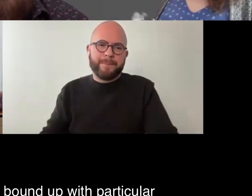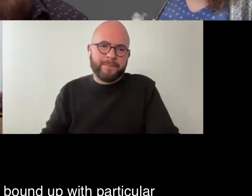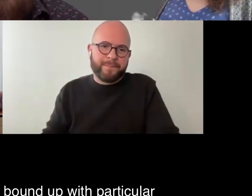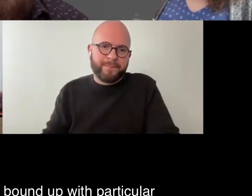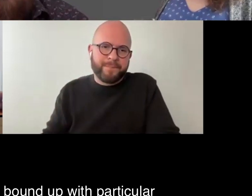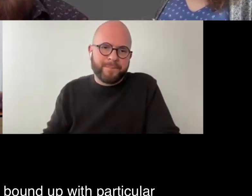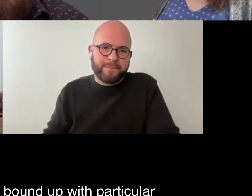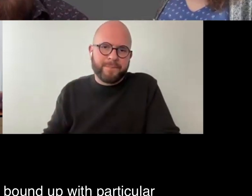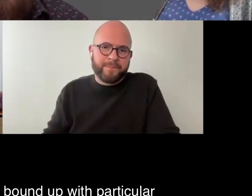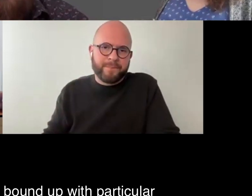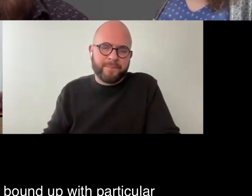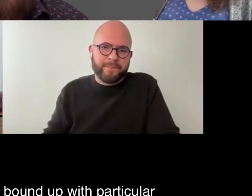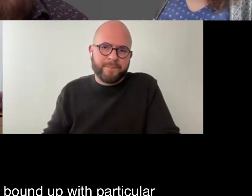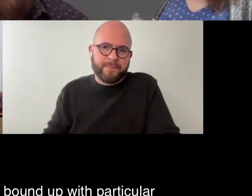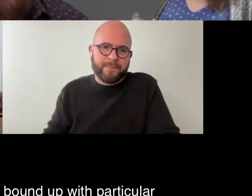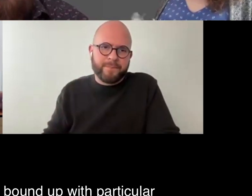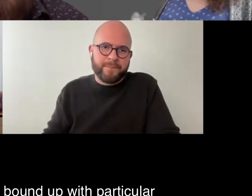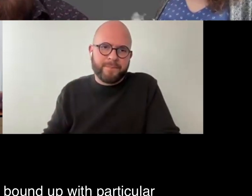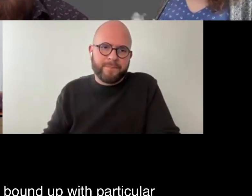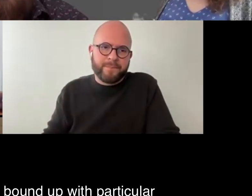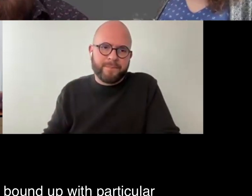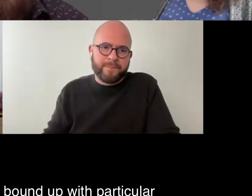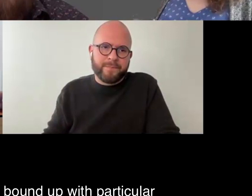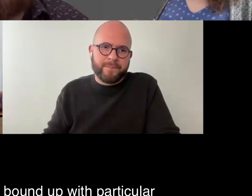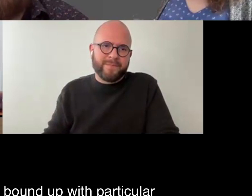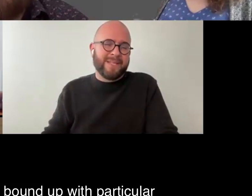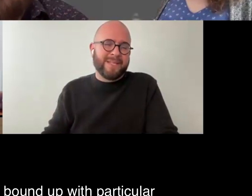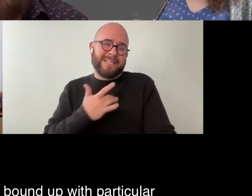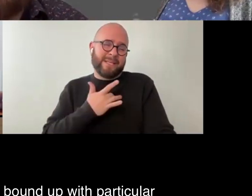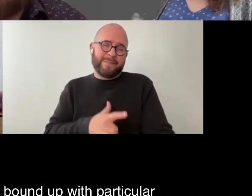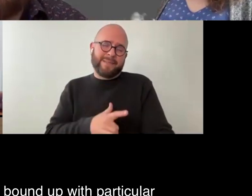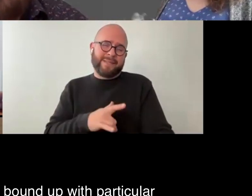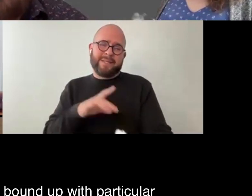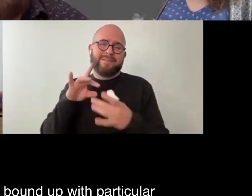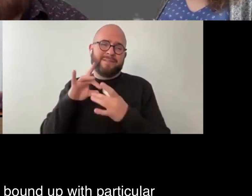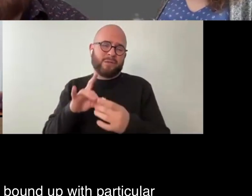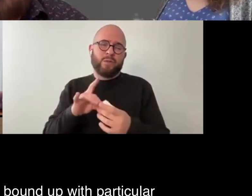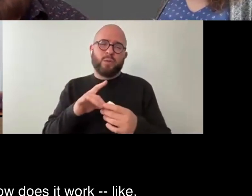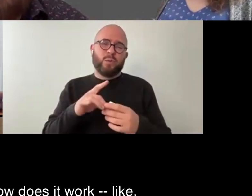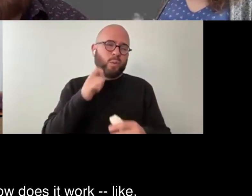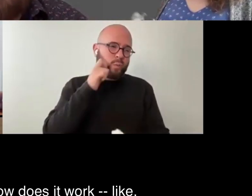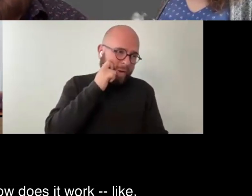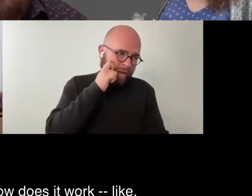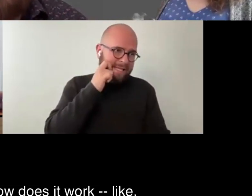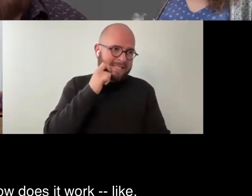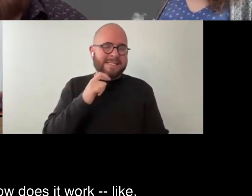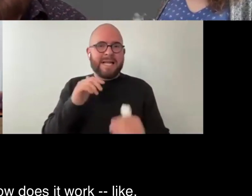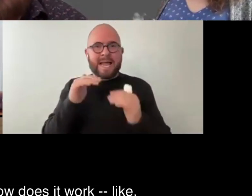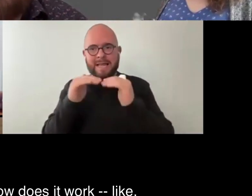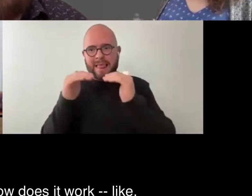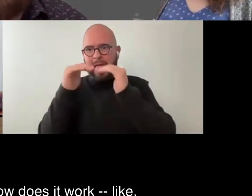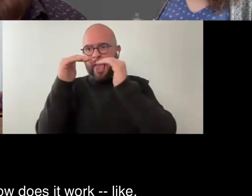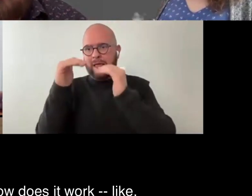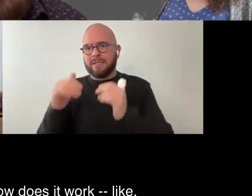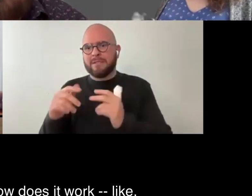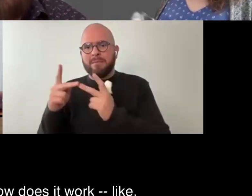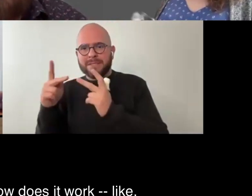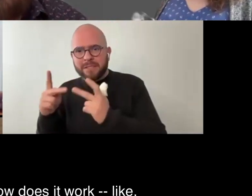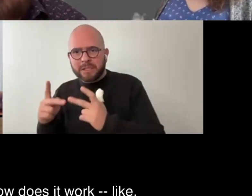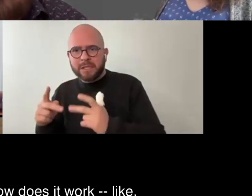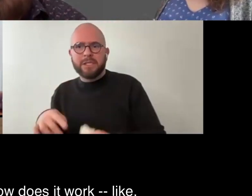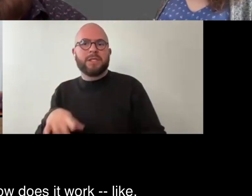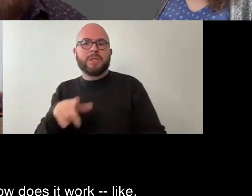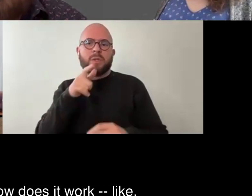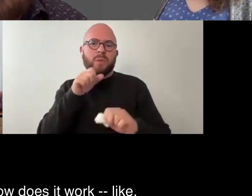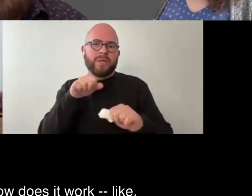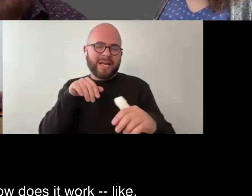with particular kind of race, class, positionalities about like who can access it, how does